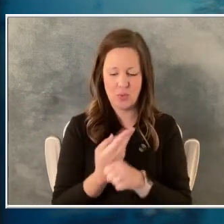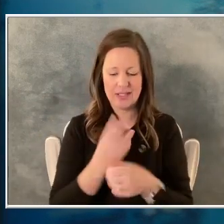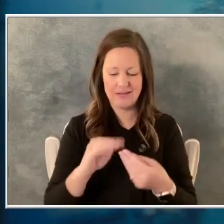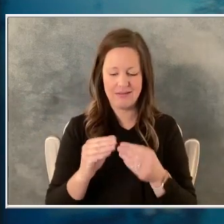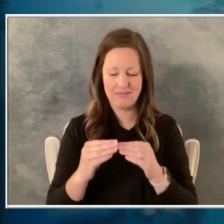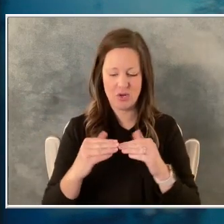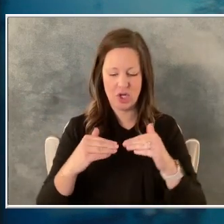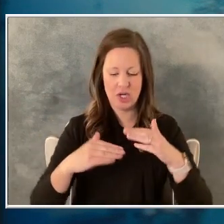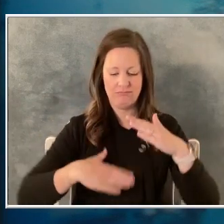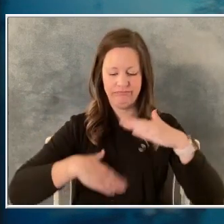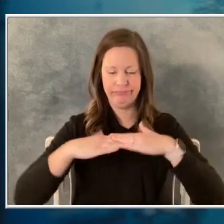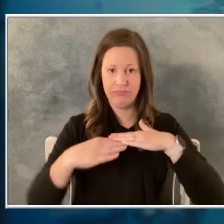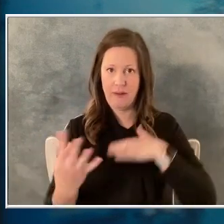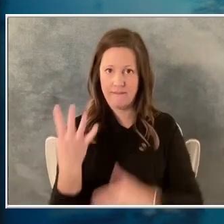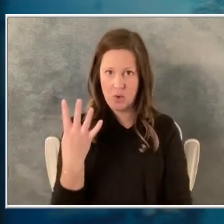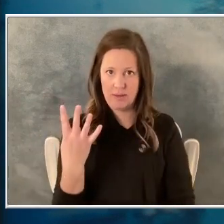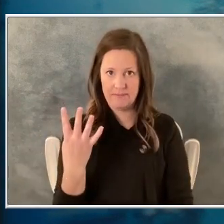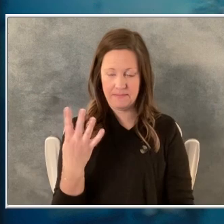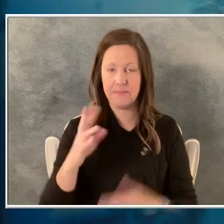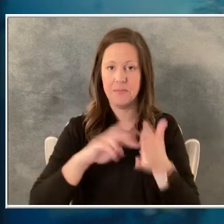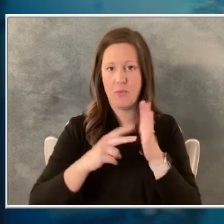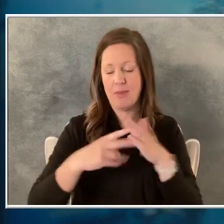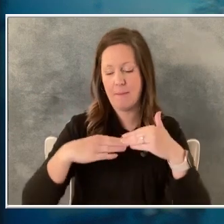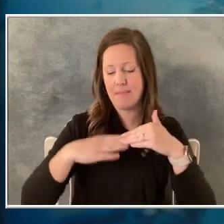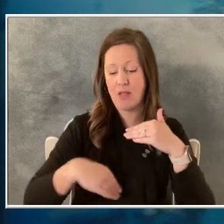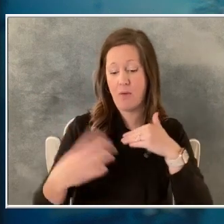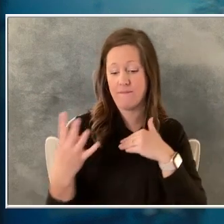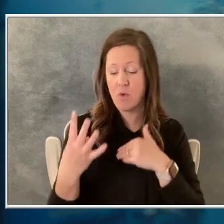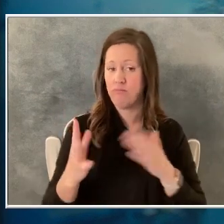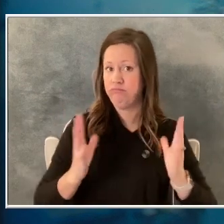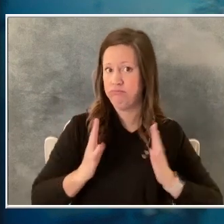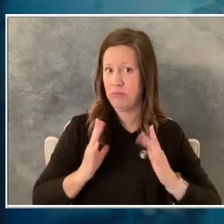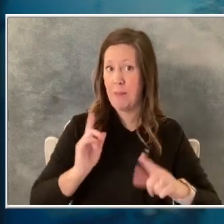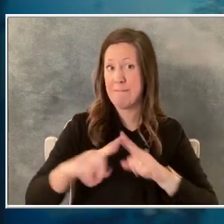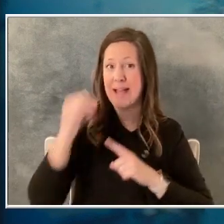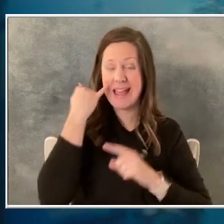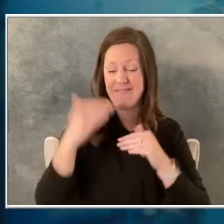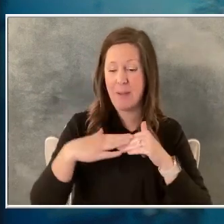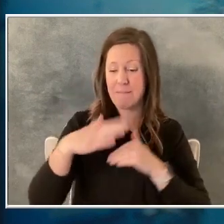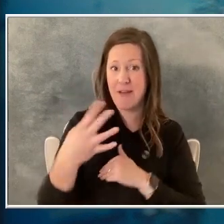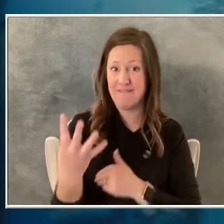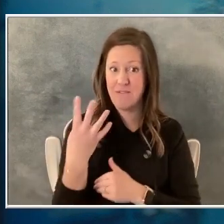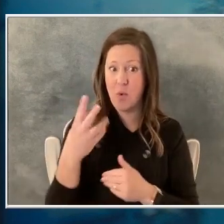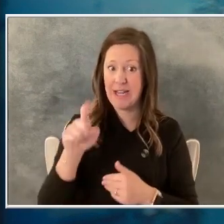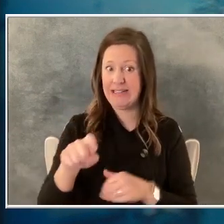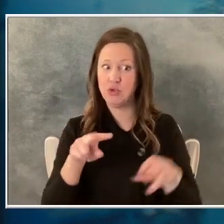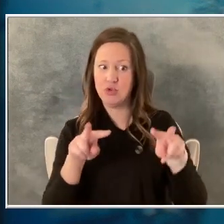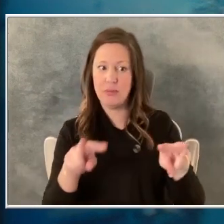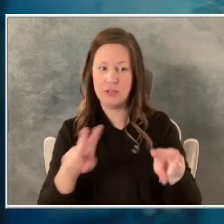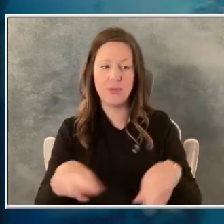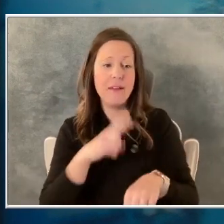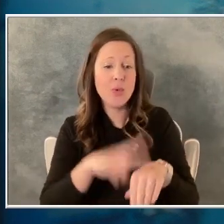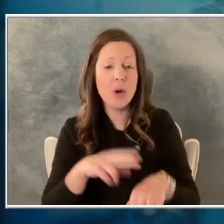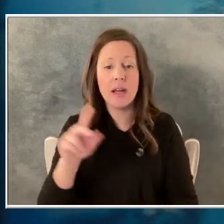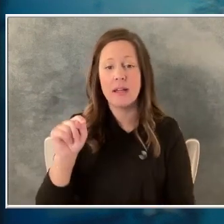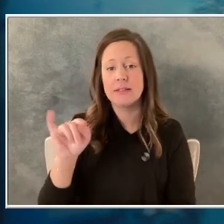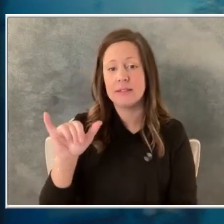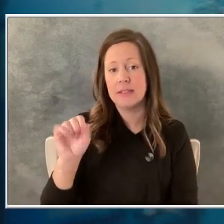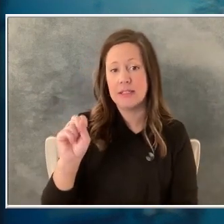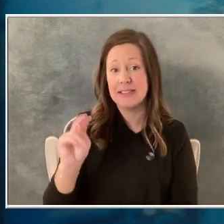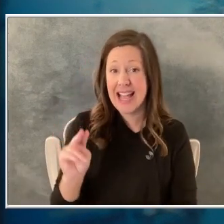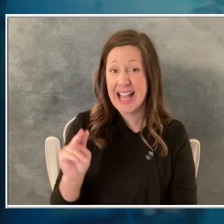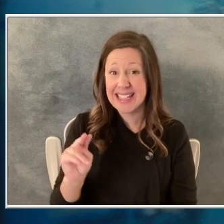So below 4, probably okay. Above 4, probably needs to monitor a little bit more. And of course, Tyson's numbers at 43